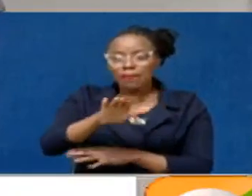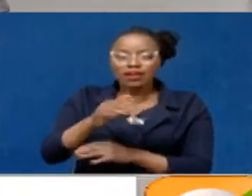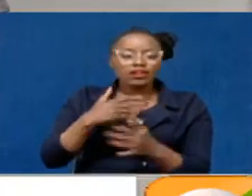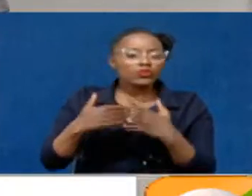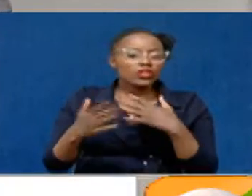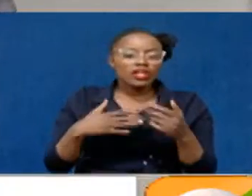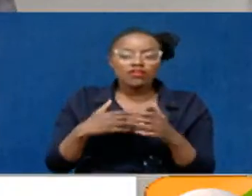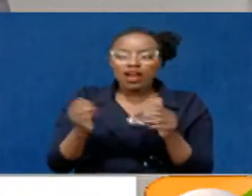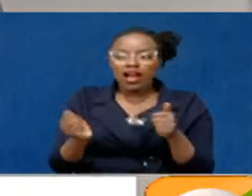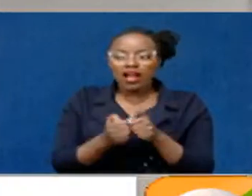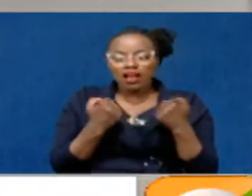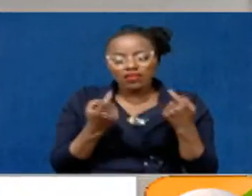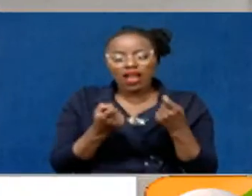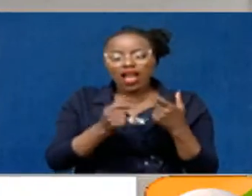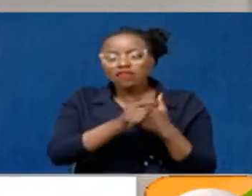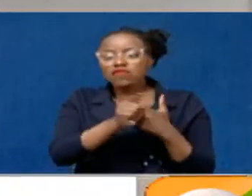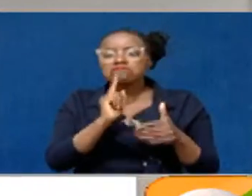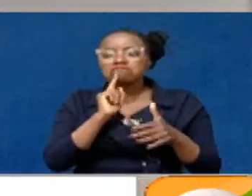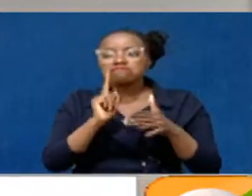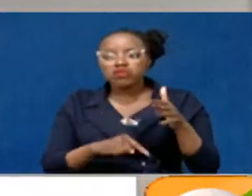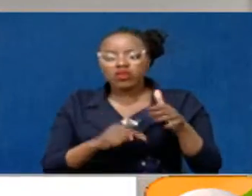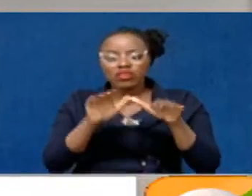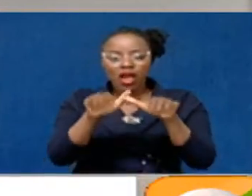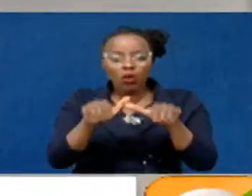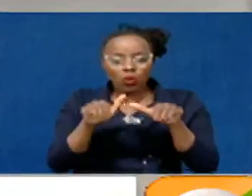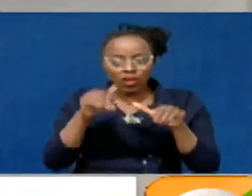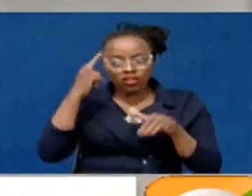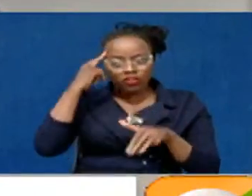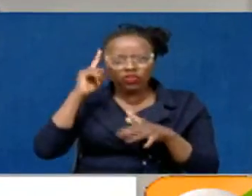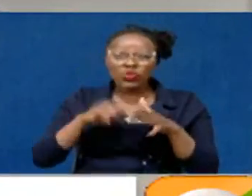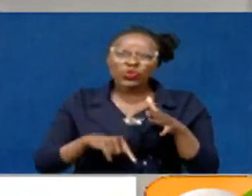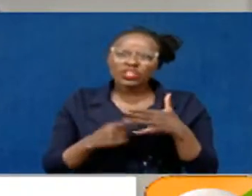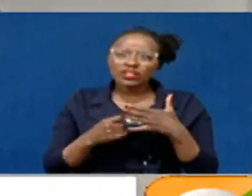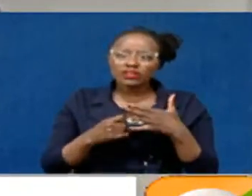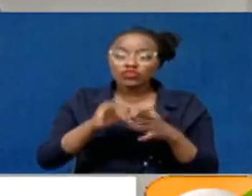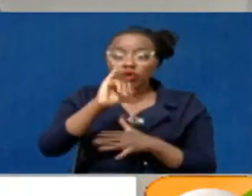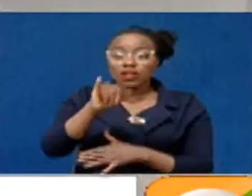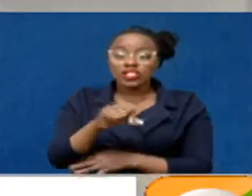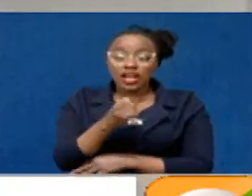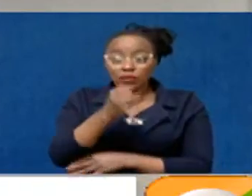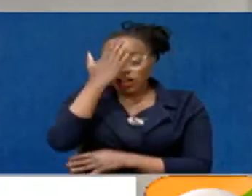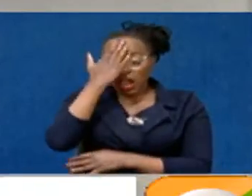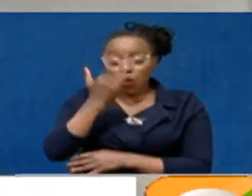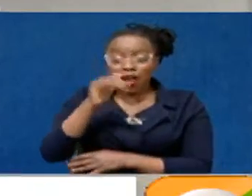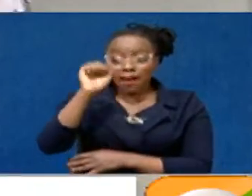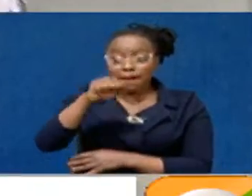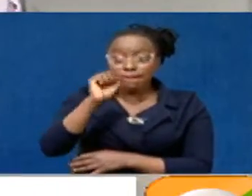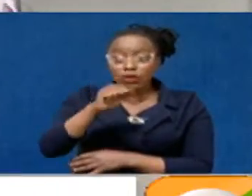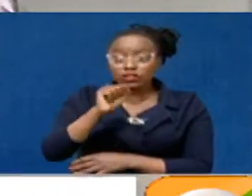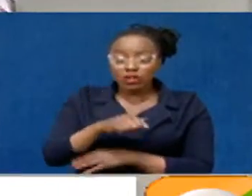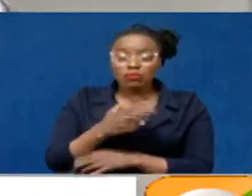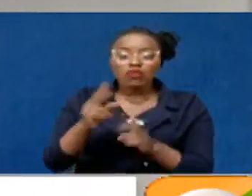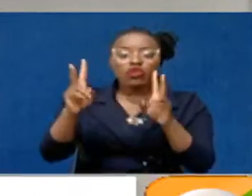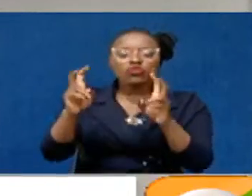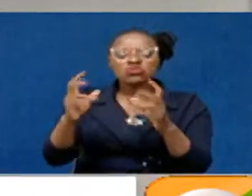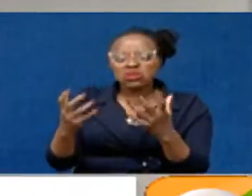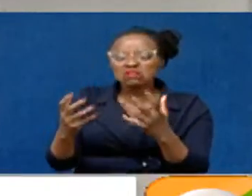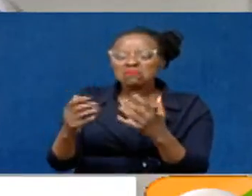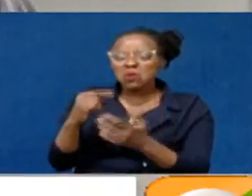In any case, quite a number of them have said they are waiting for January so that they can resign, quote